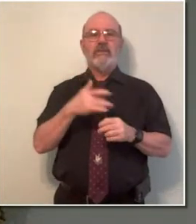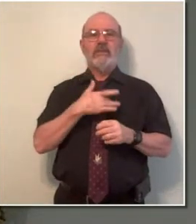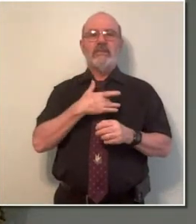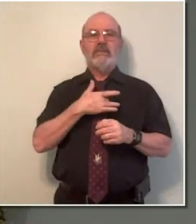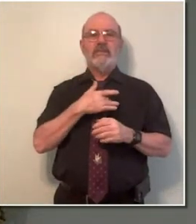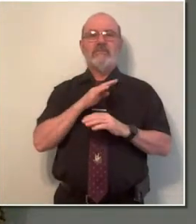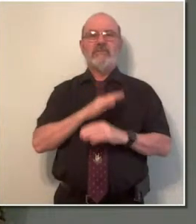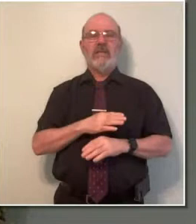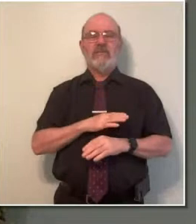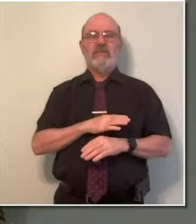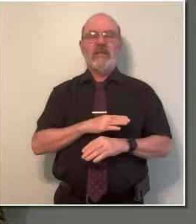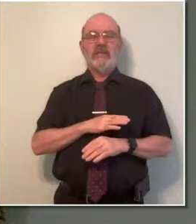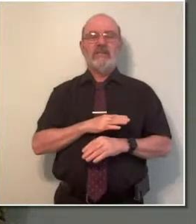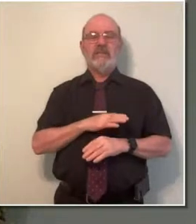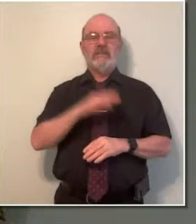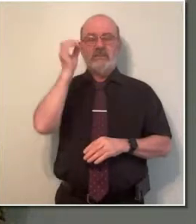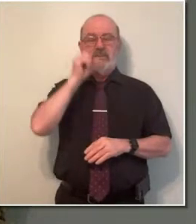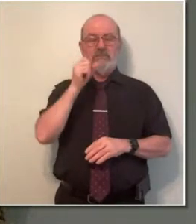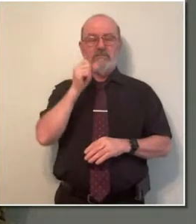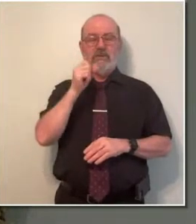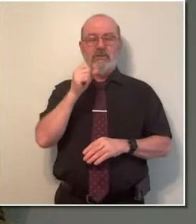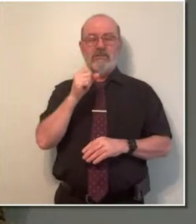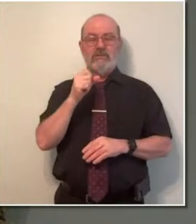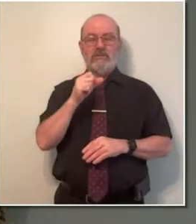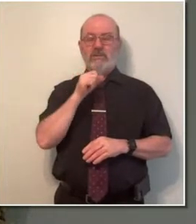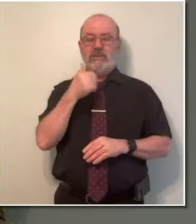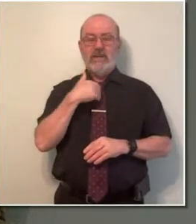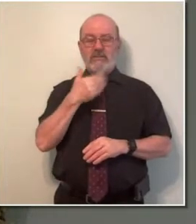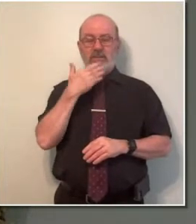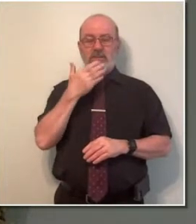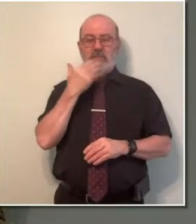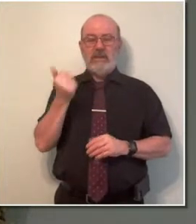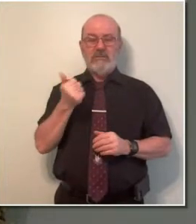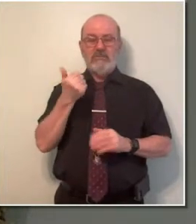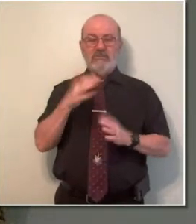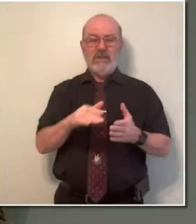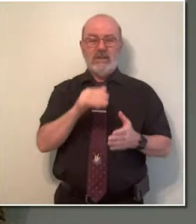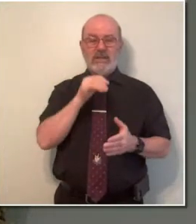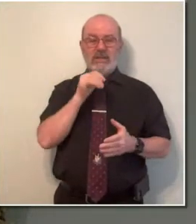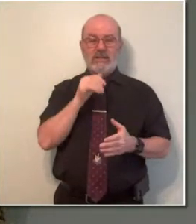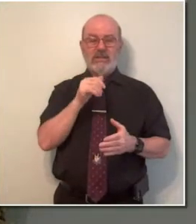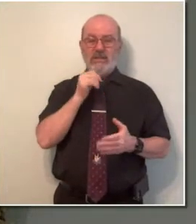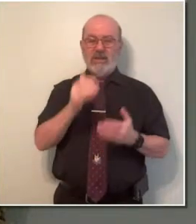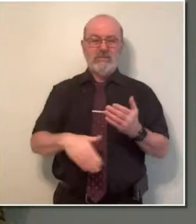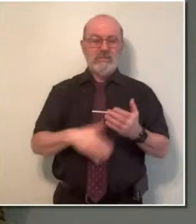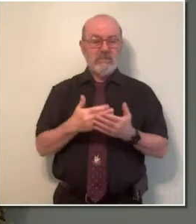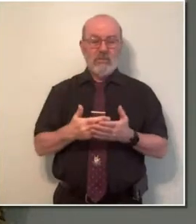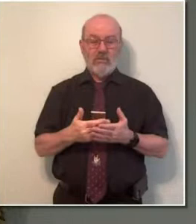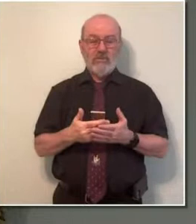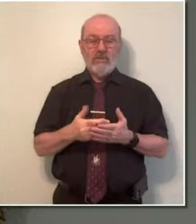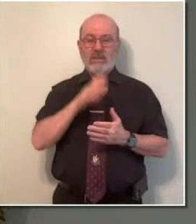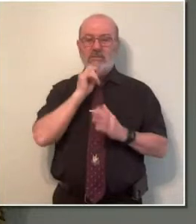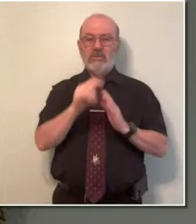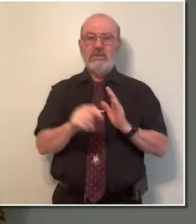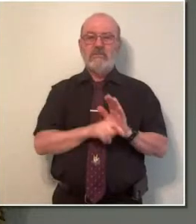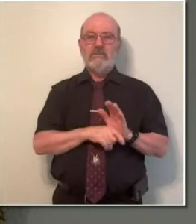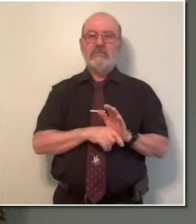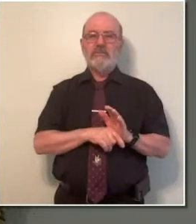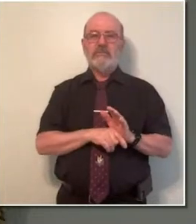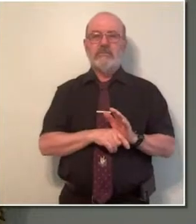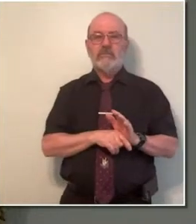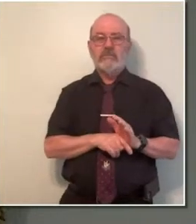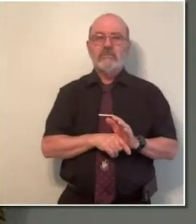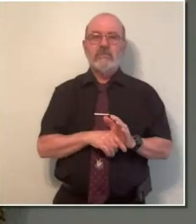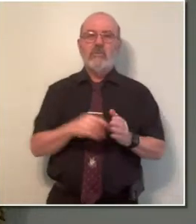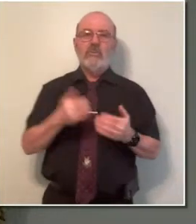Solomon is seriously lacking, and saying it's better to die or not to even have been born. And of course, That was Old Testament, but you get my drift. What we have